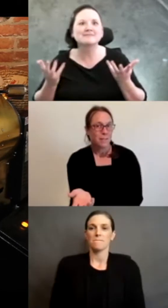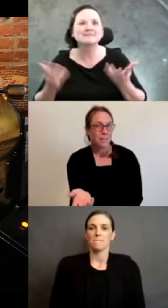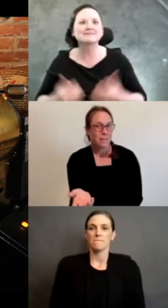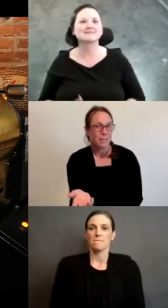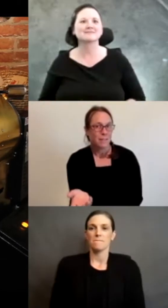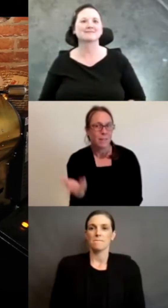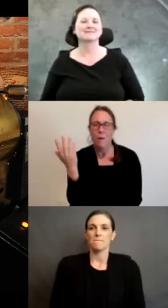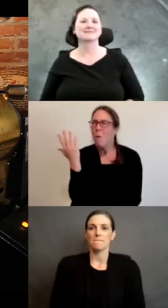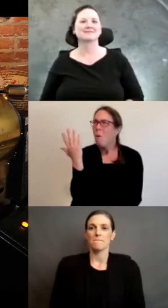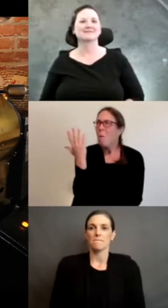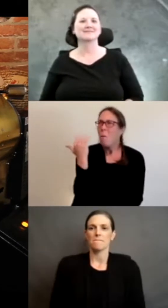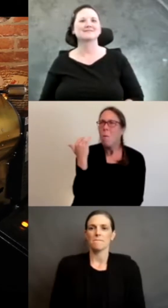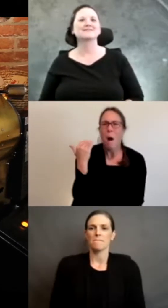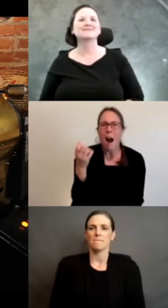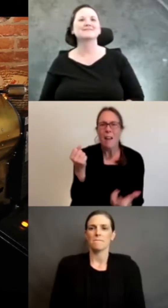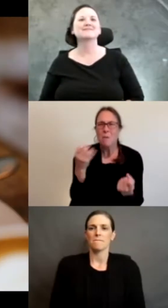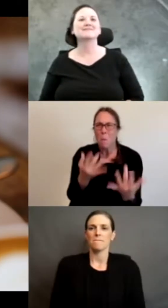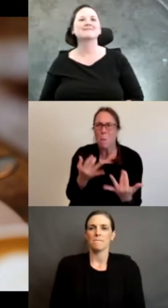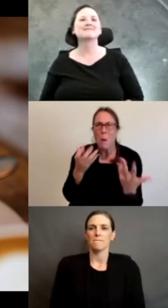long?